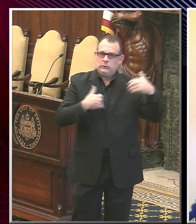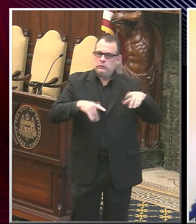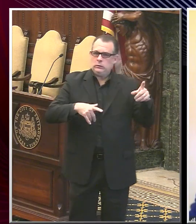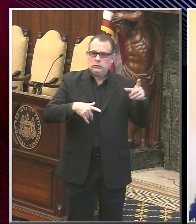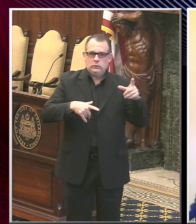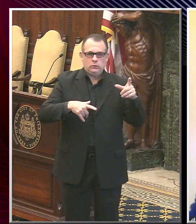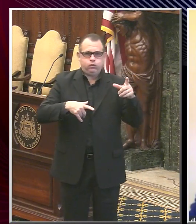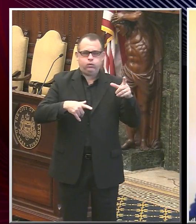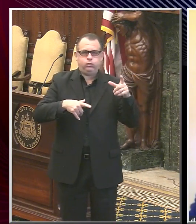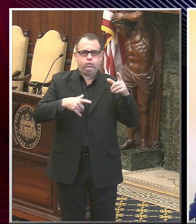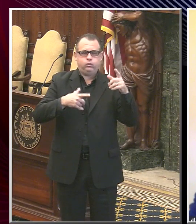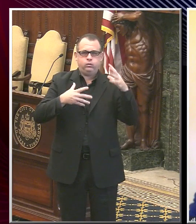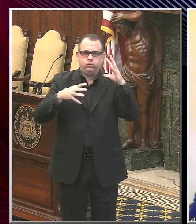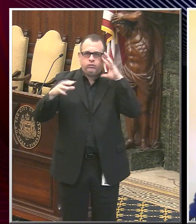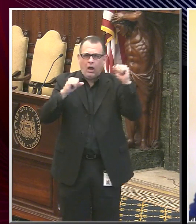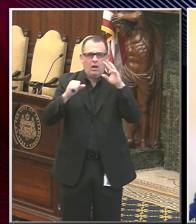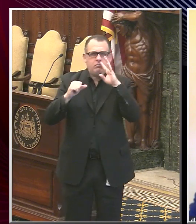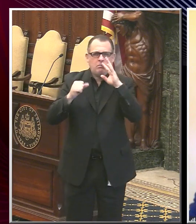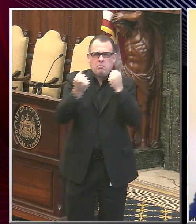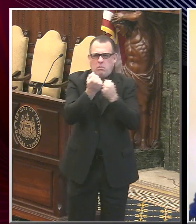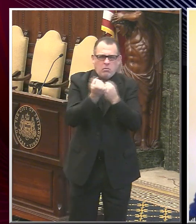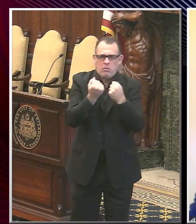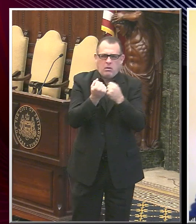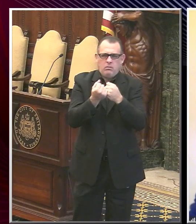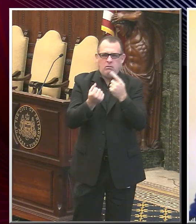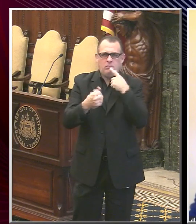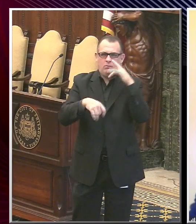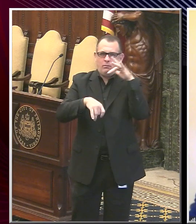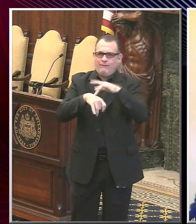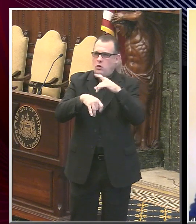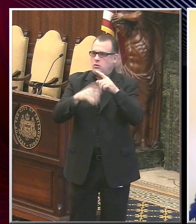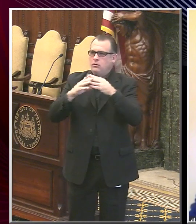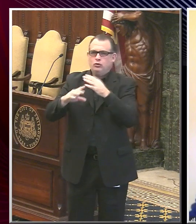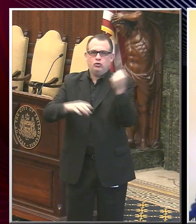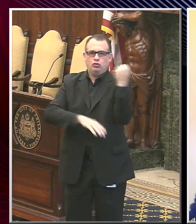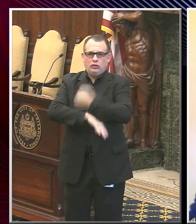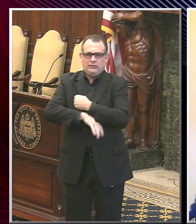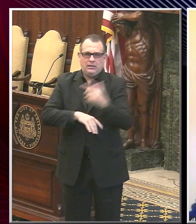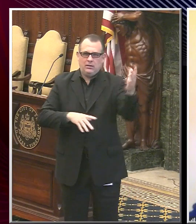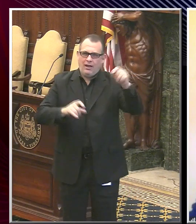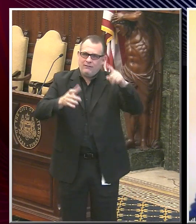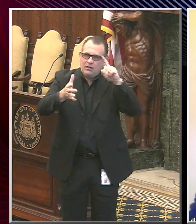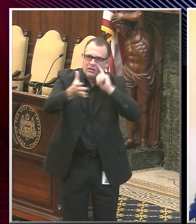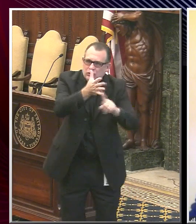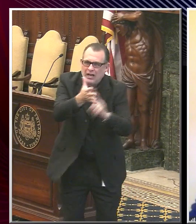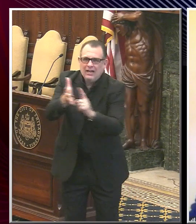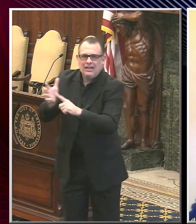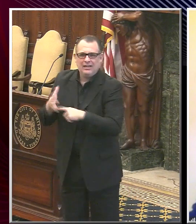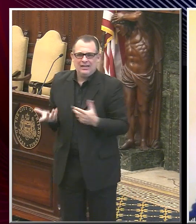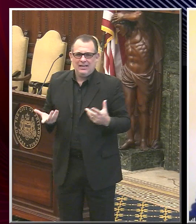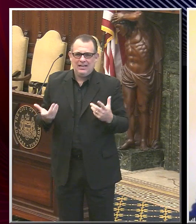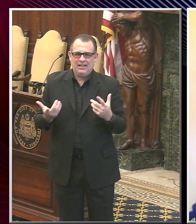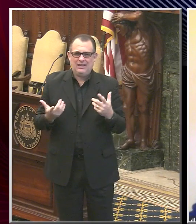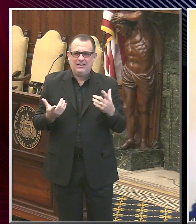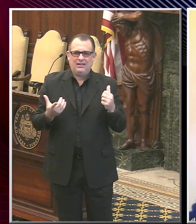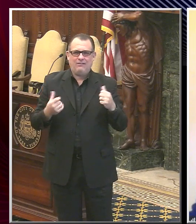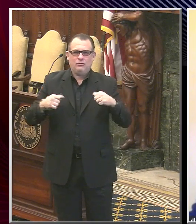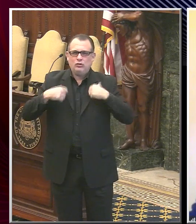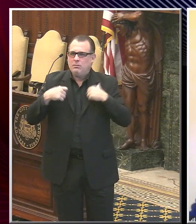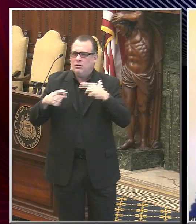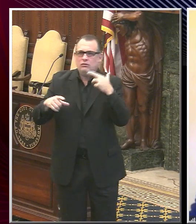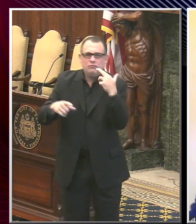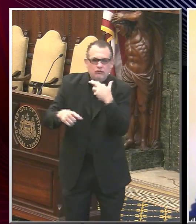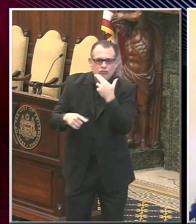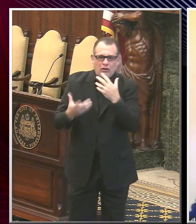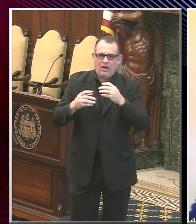since before the shutdown. Do you take any accountability here in terms of the gyms, the restaurants? If there is spread in those